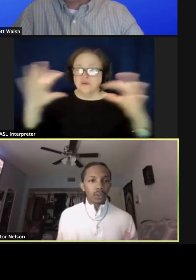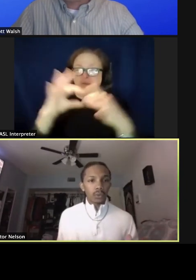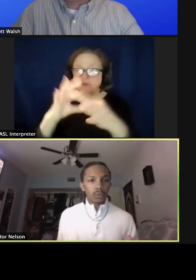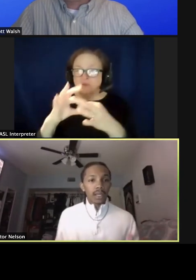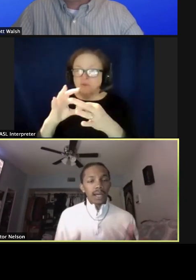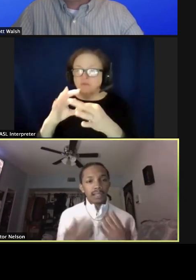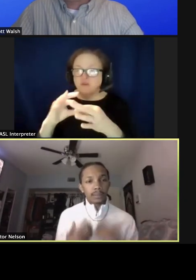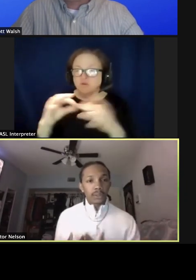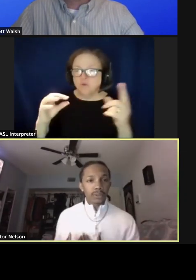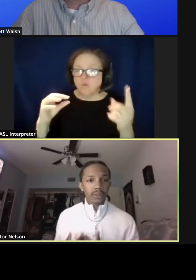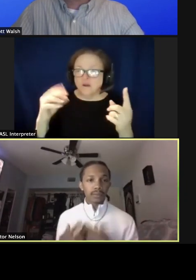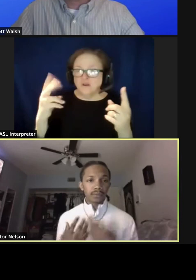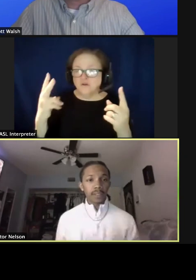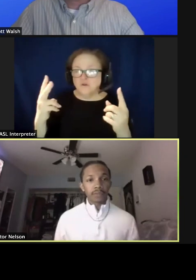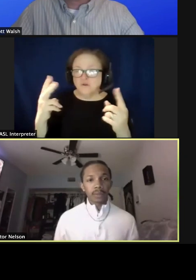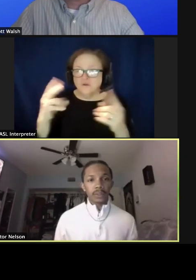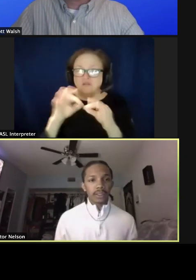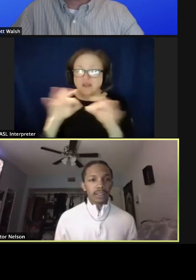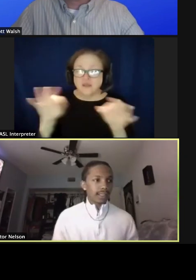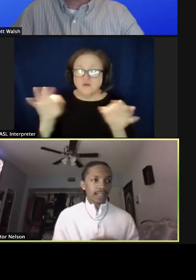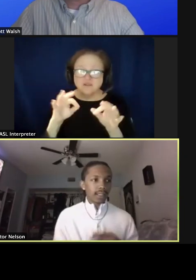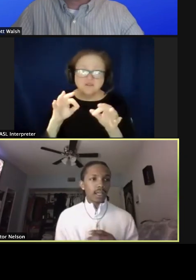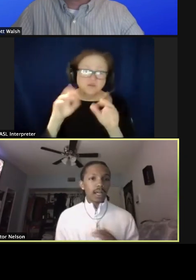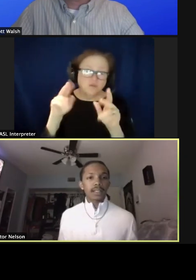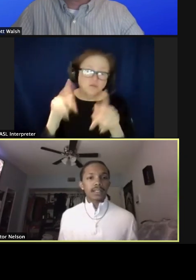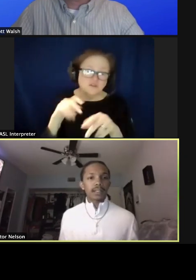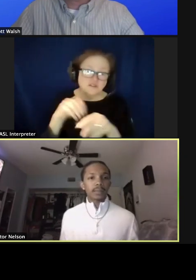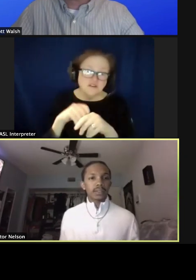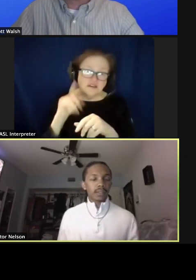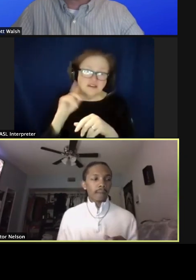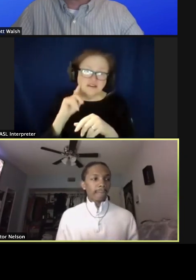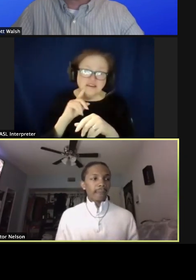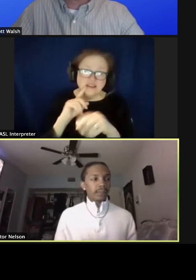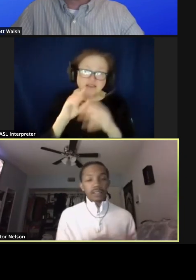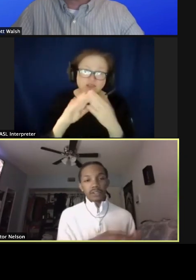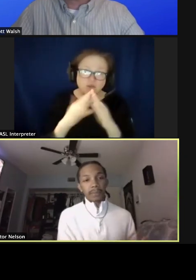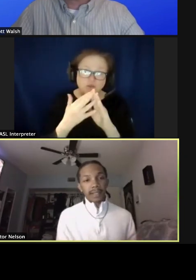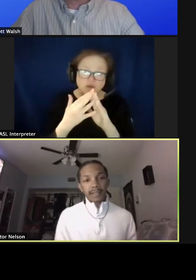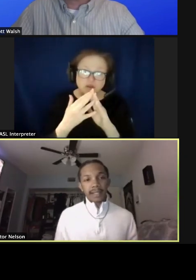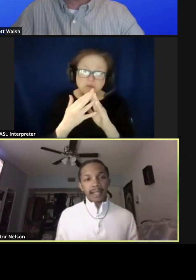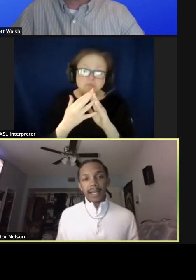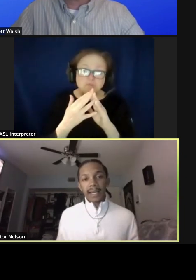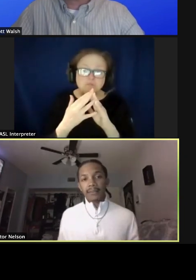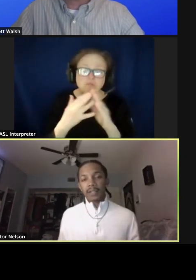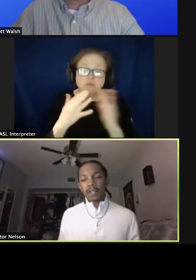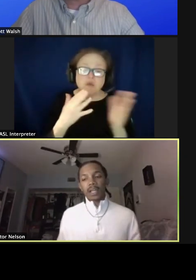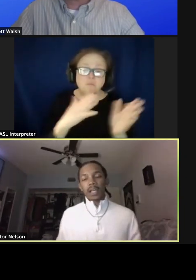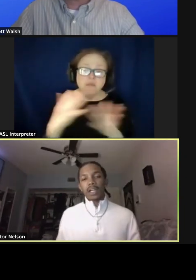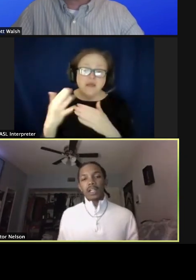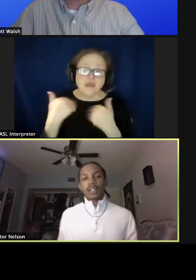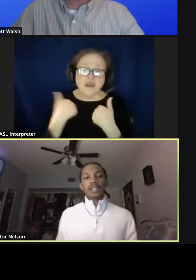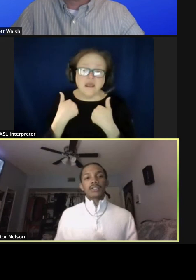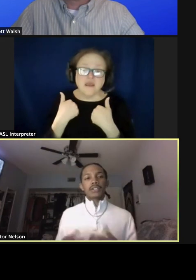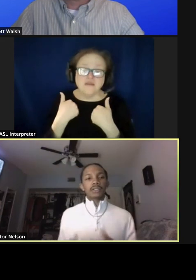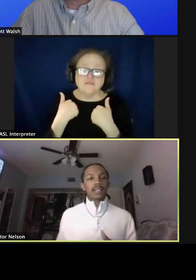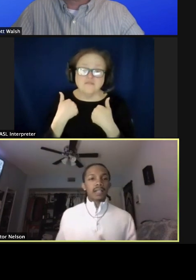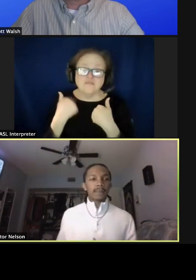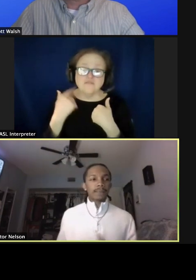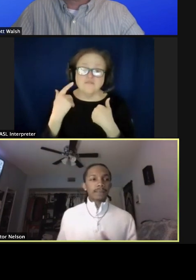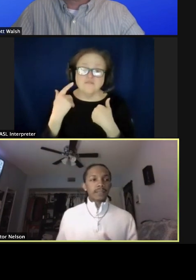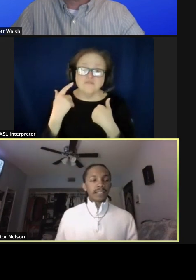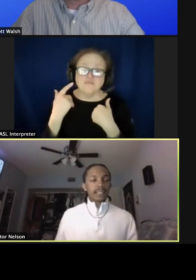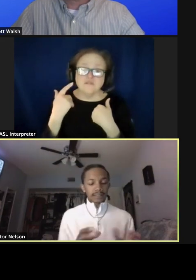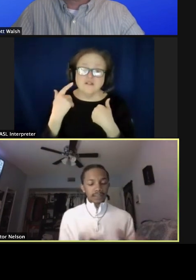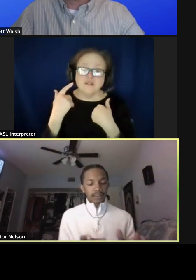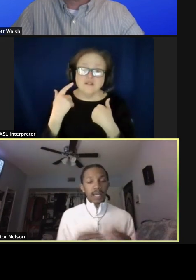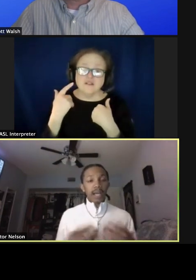ultimate goal as a person of the deaf community. Like, honestly, because there's a plan that I have and it's just not,